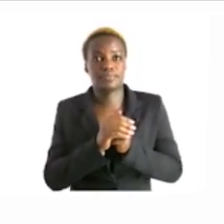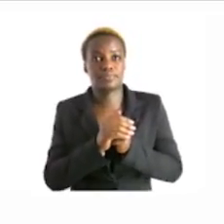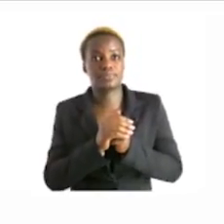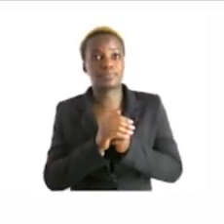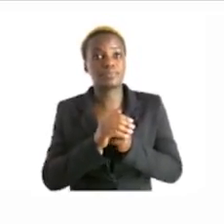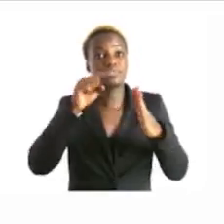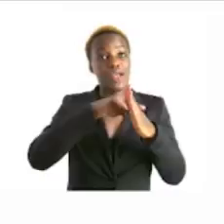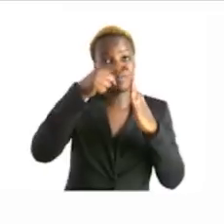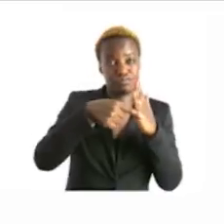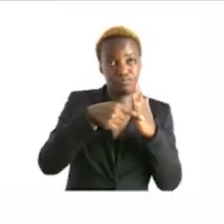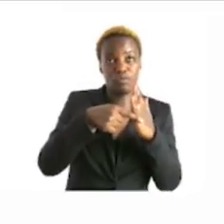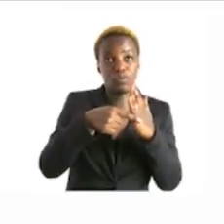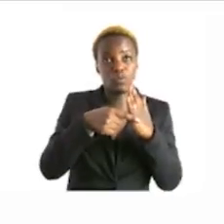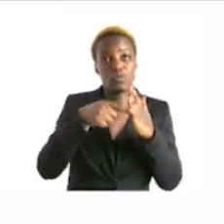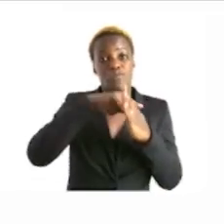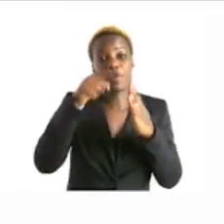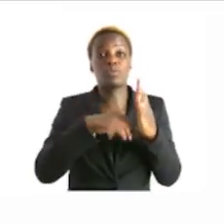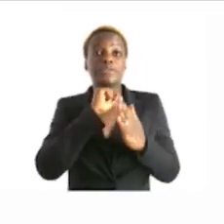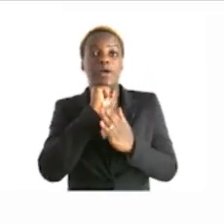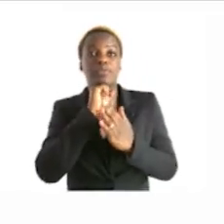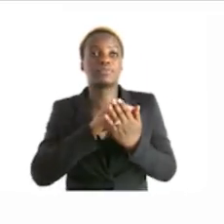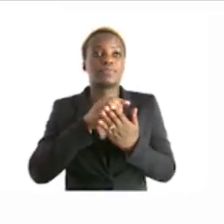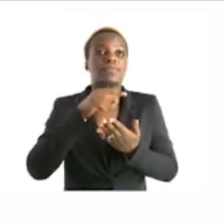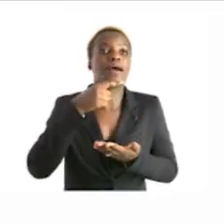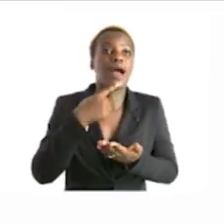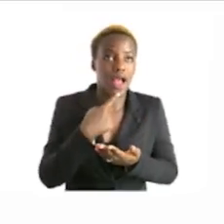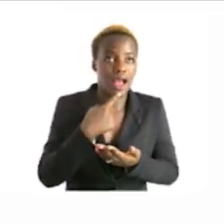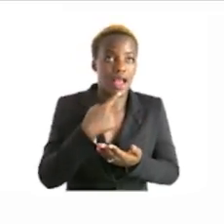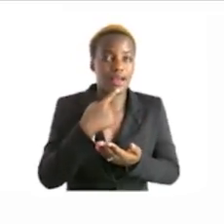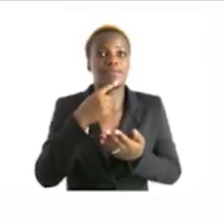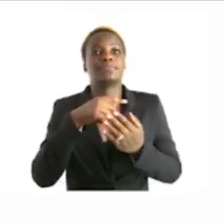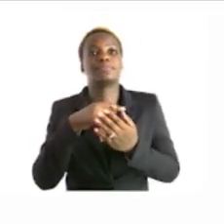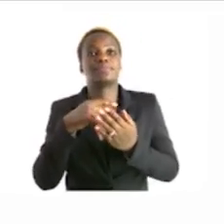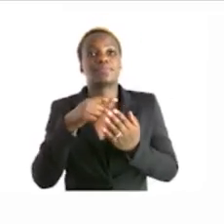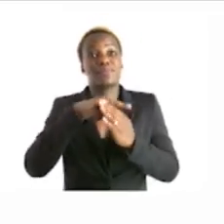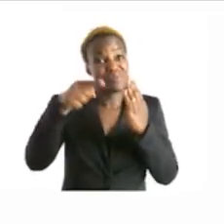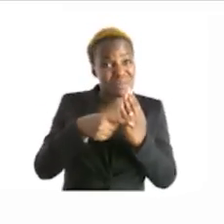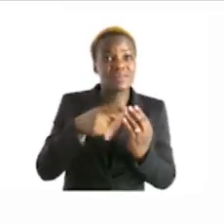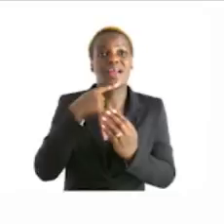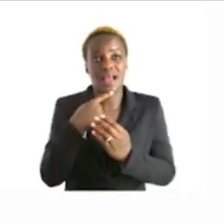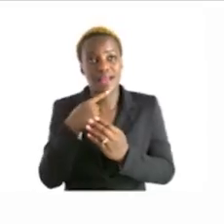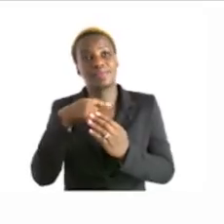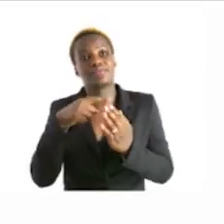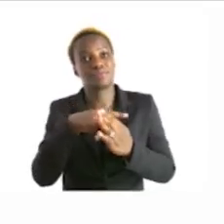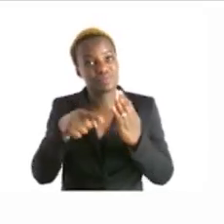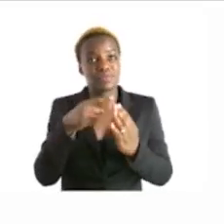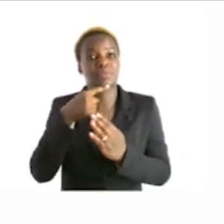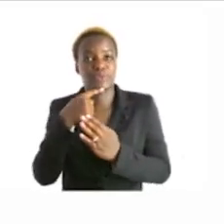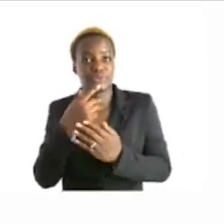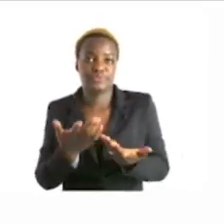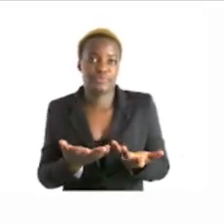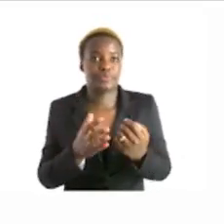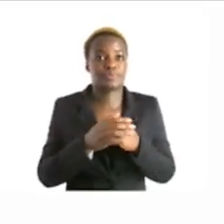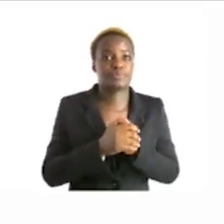sound can you see that yes now let's quickly read um the words the following